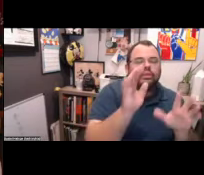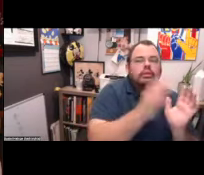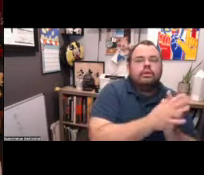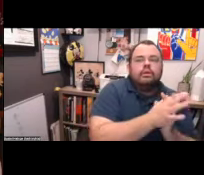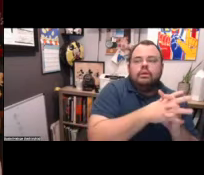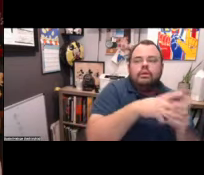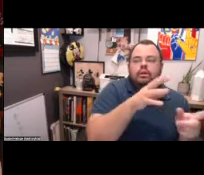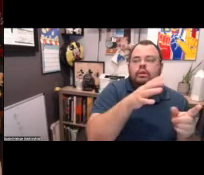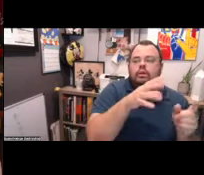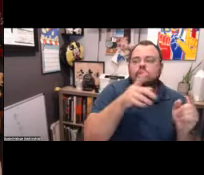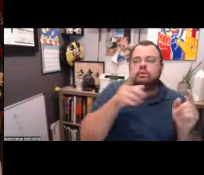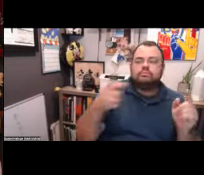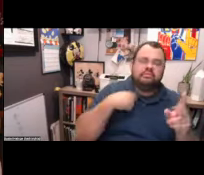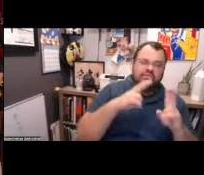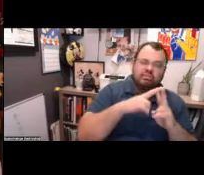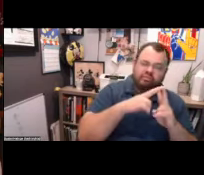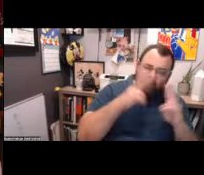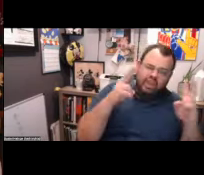Okay.